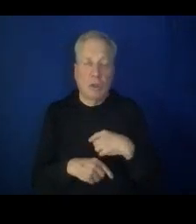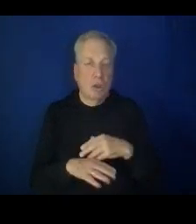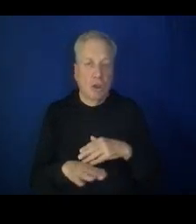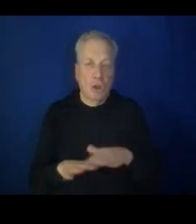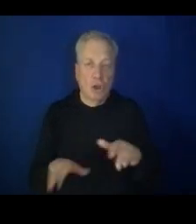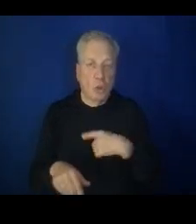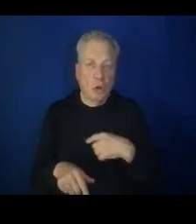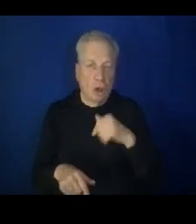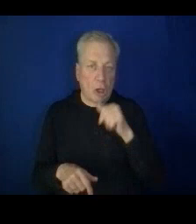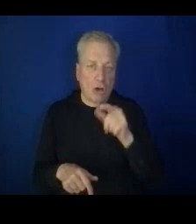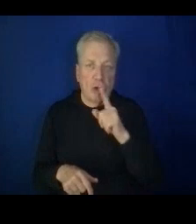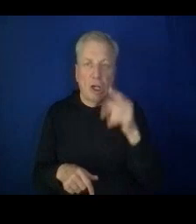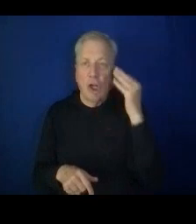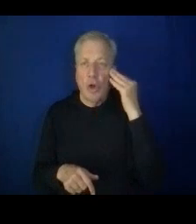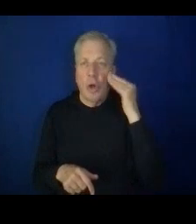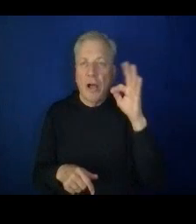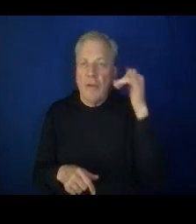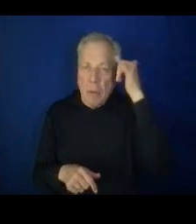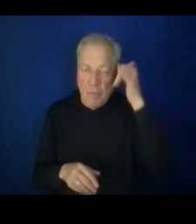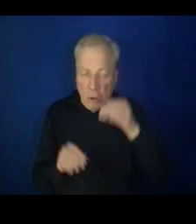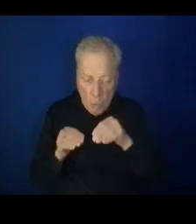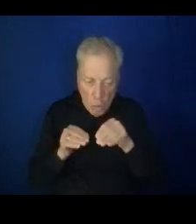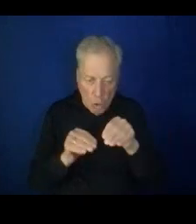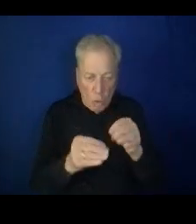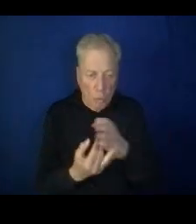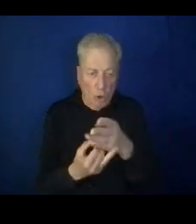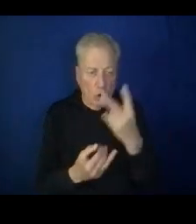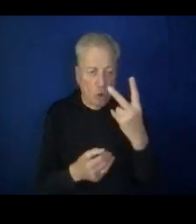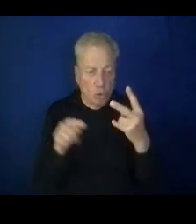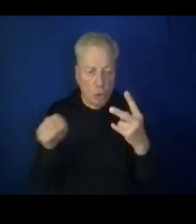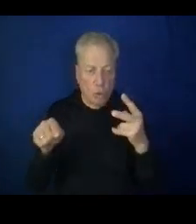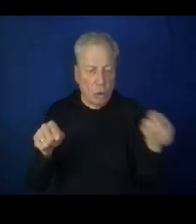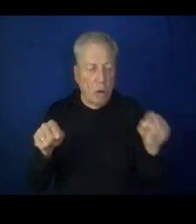really aware of buffalo moving between the two parks.